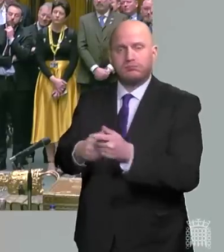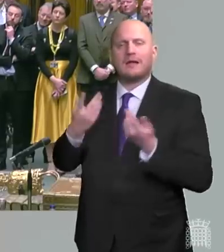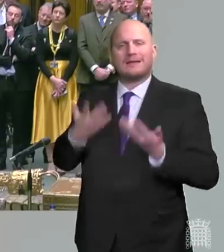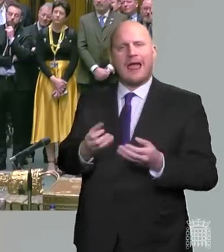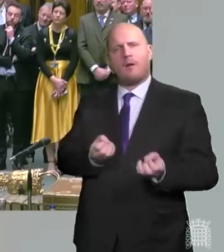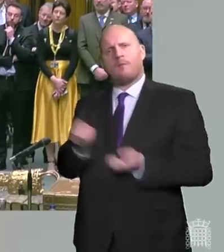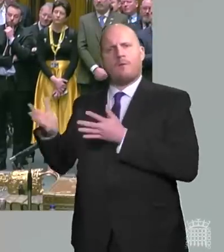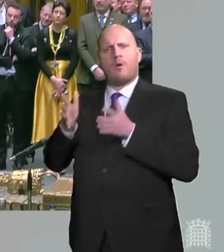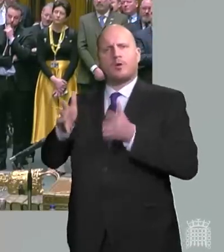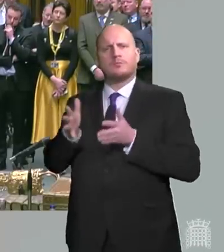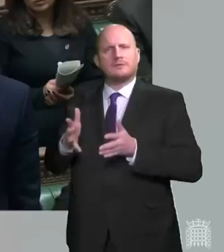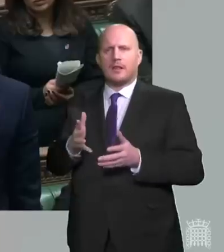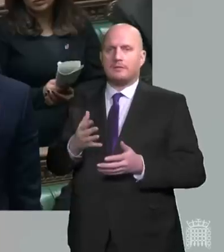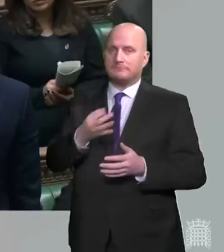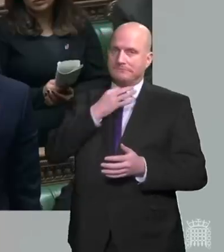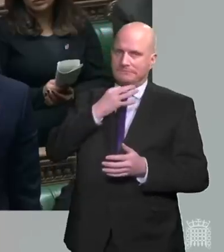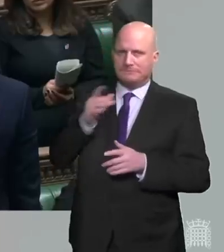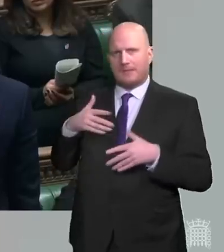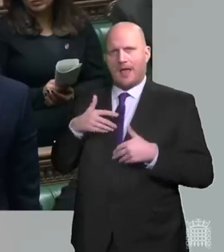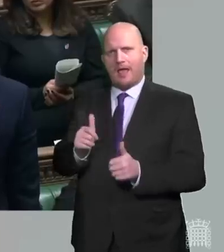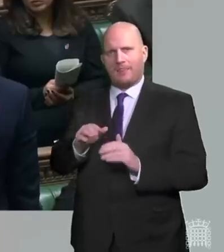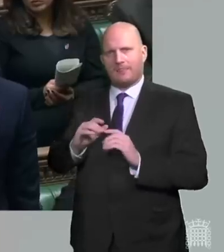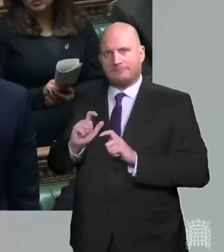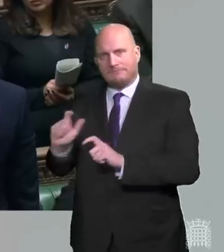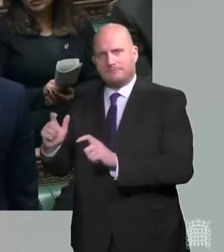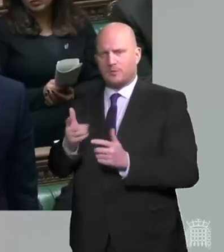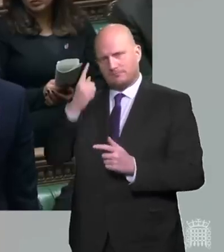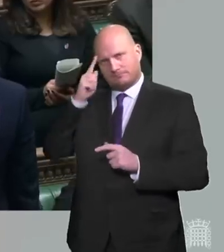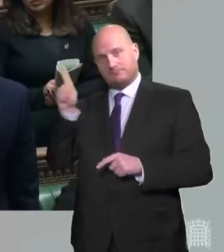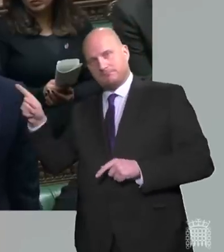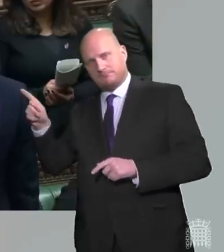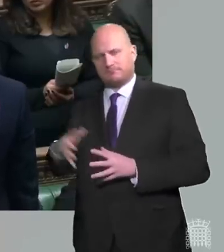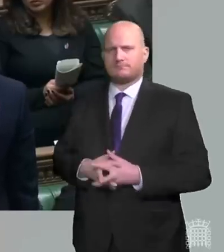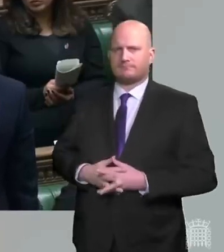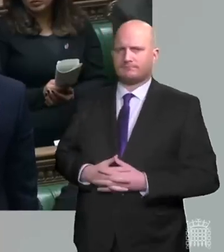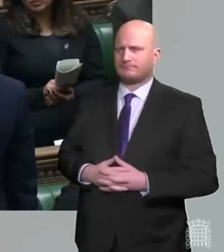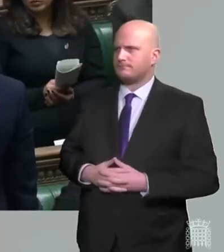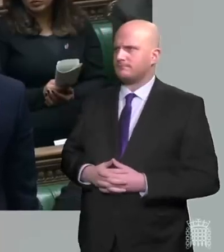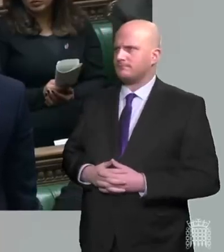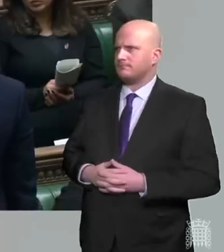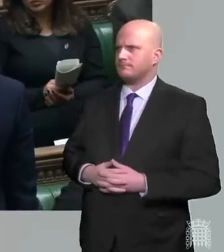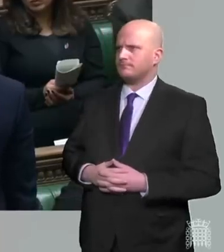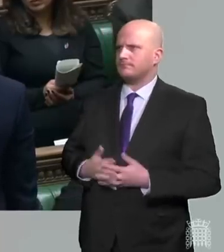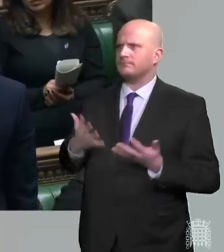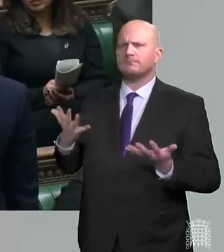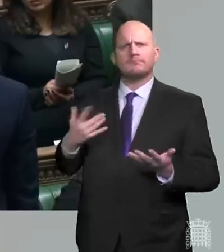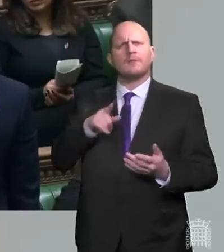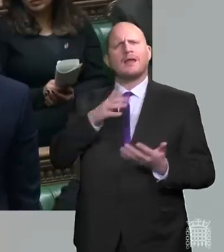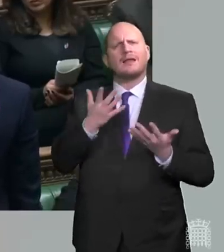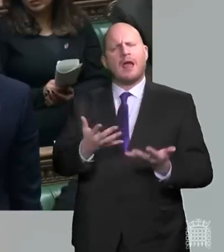may I ask the Prime Minister, what advice would he have for individuals seeking to protect their